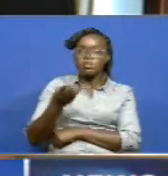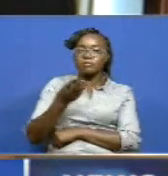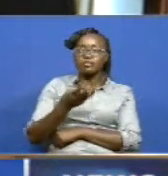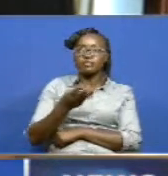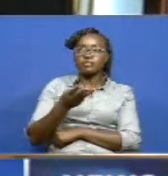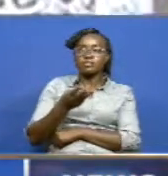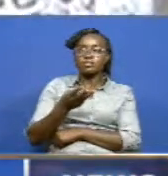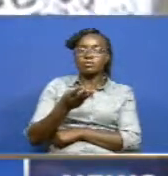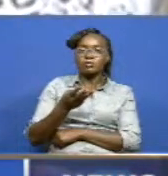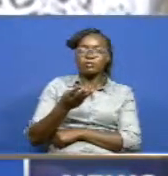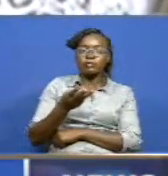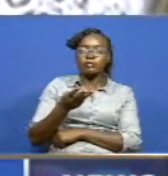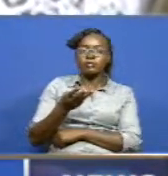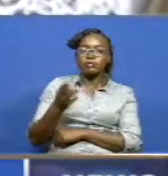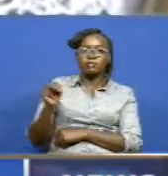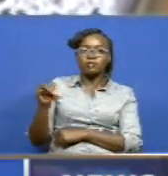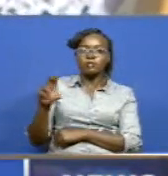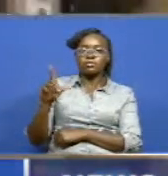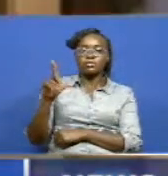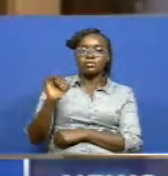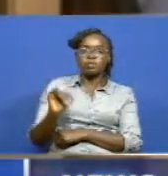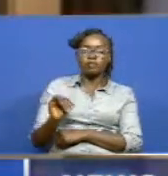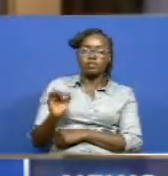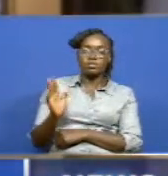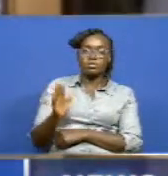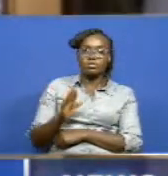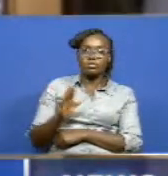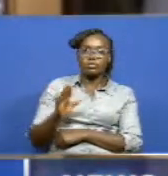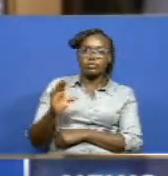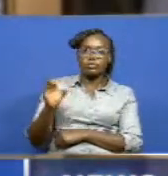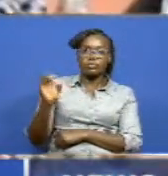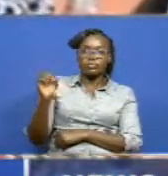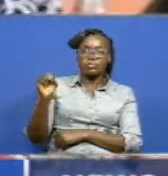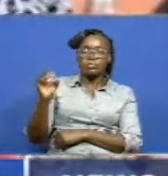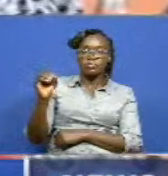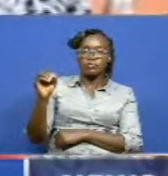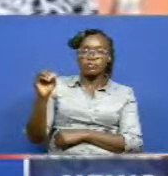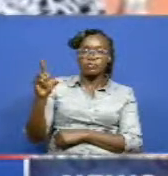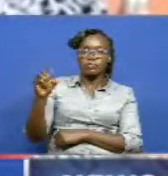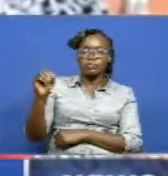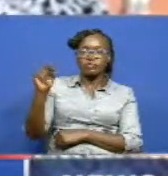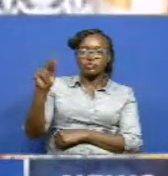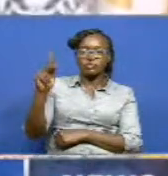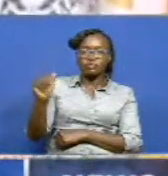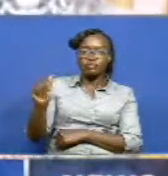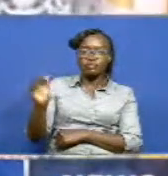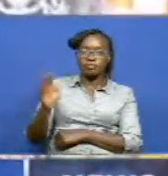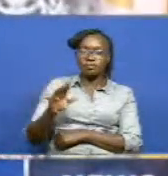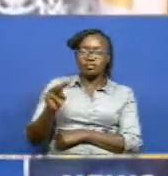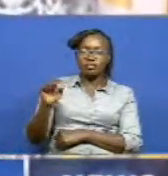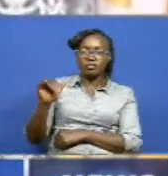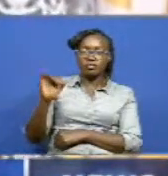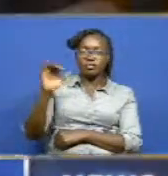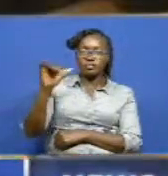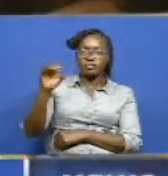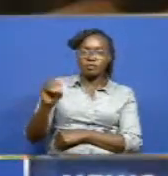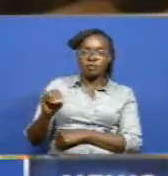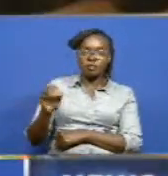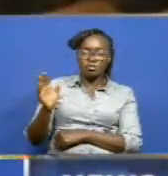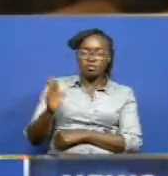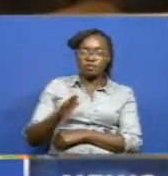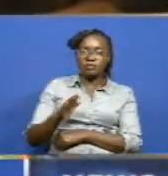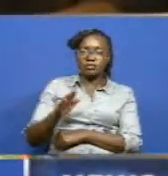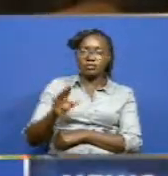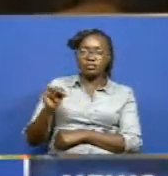Dr. Elizabeth Muli, Gideon Solonka, Awori James Echoka, Elizabeth Mayo, Father Joseph Mutie, and